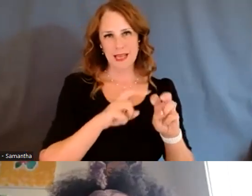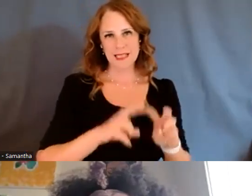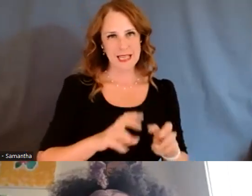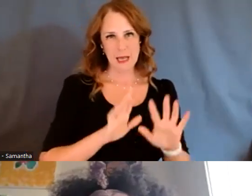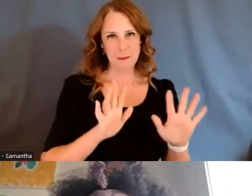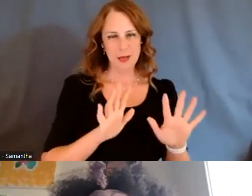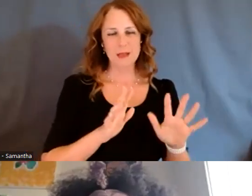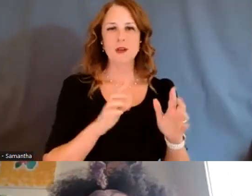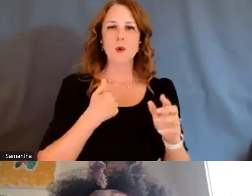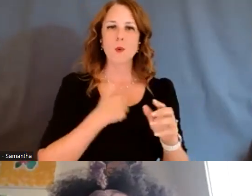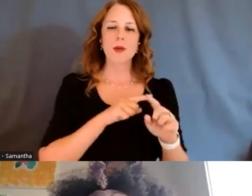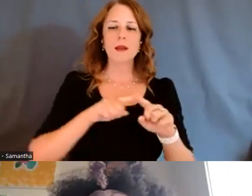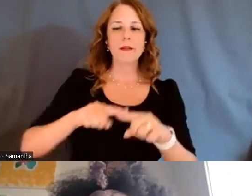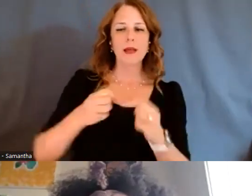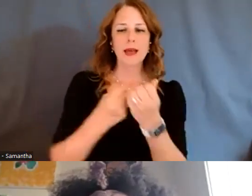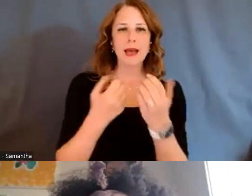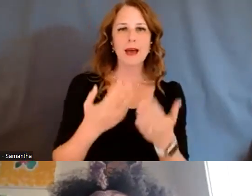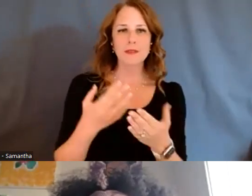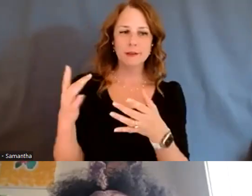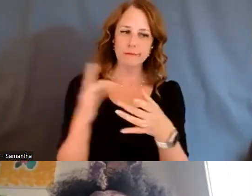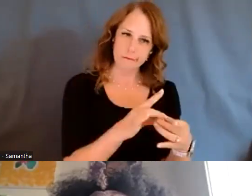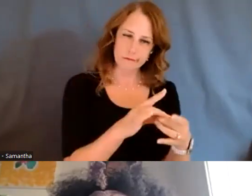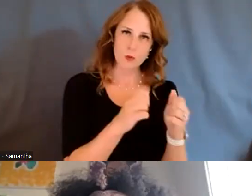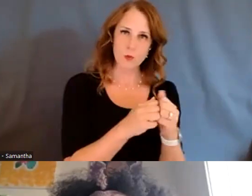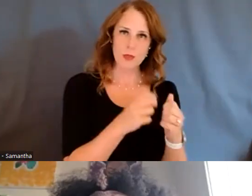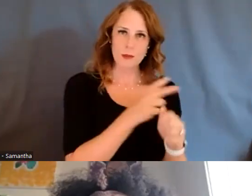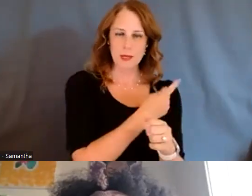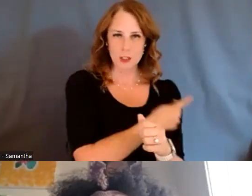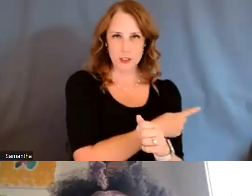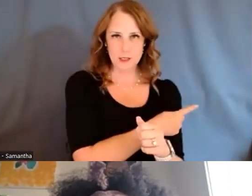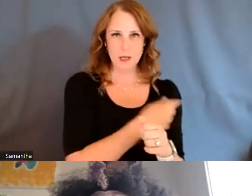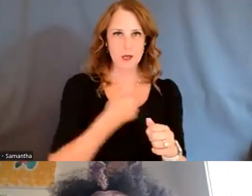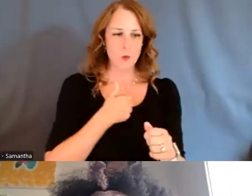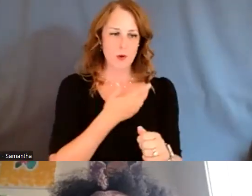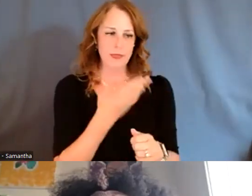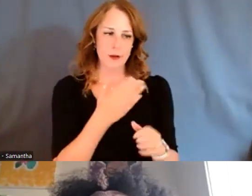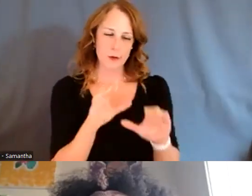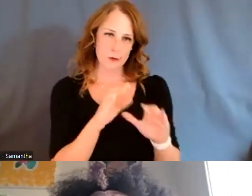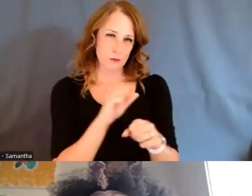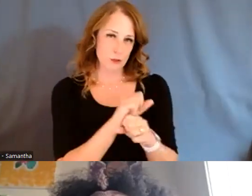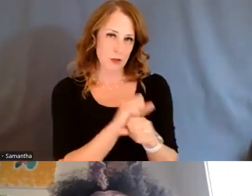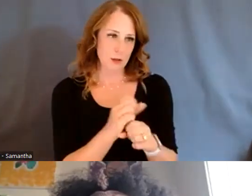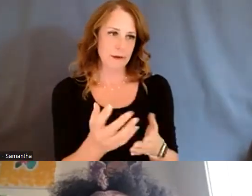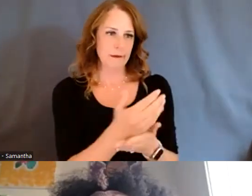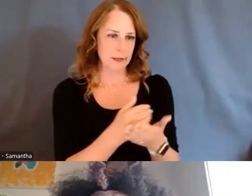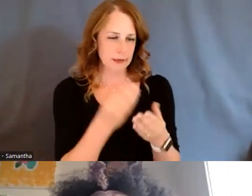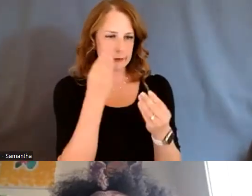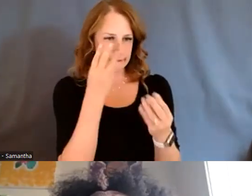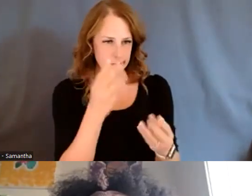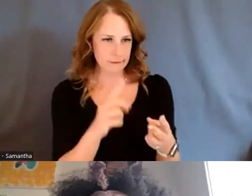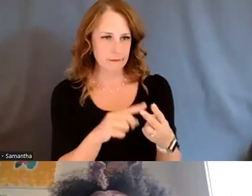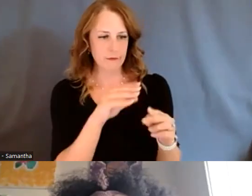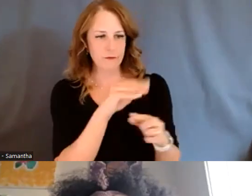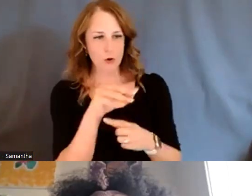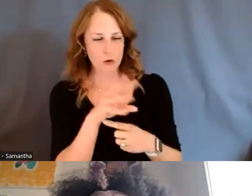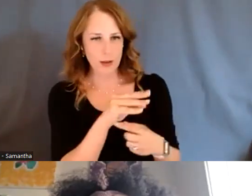lean on the advocate to make that connection with the patient. And we're there to do a job. I collect a statement, I collect evidence, I take photographs, I get